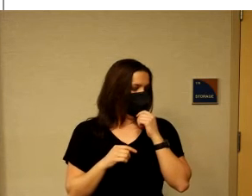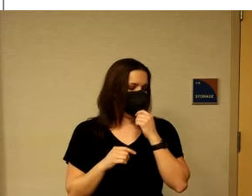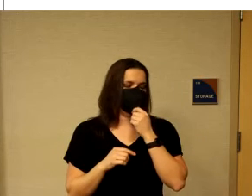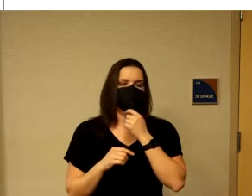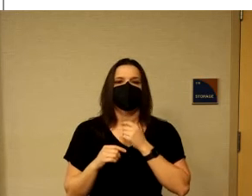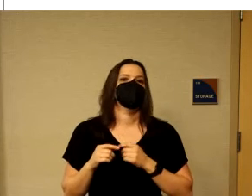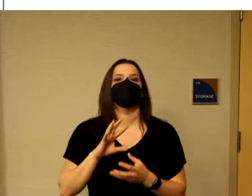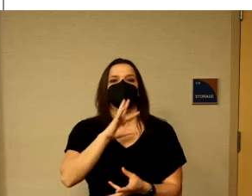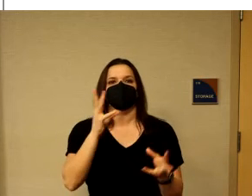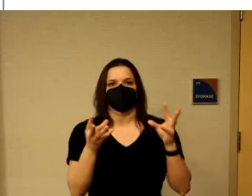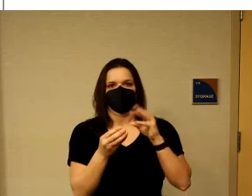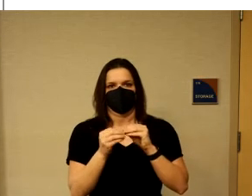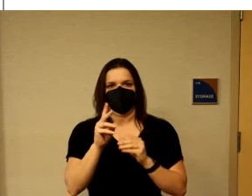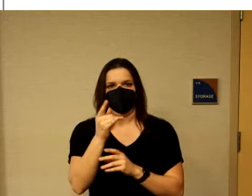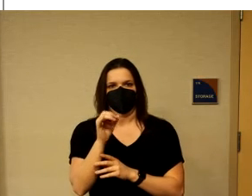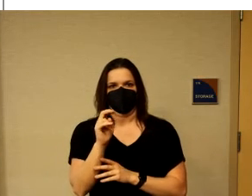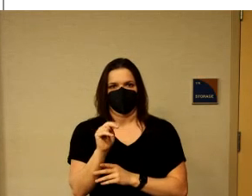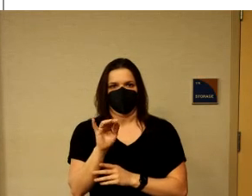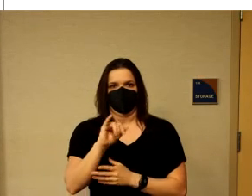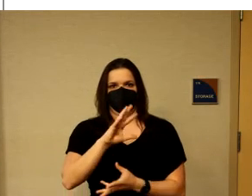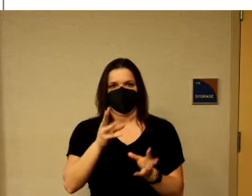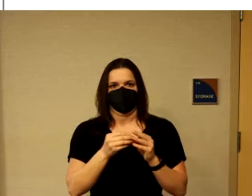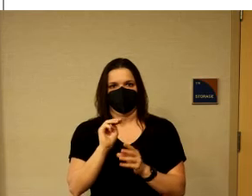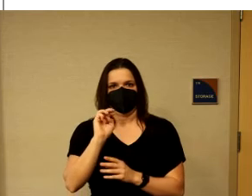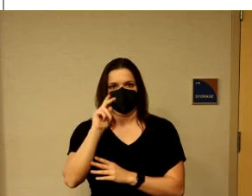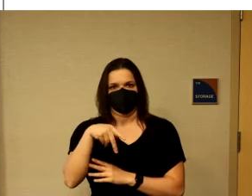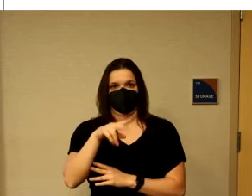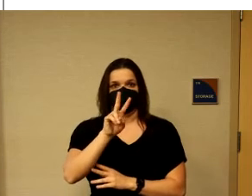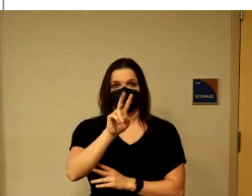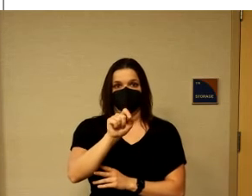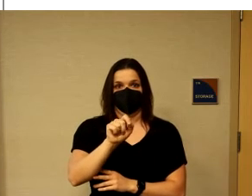total deviation for the entire map is